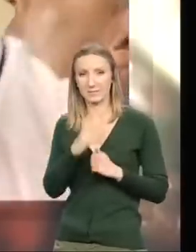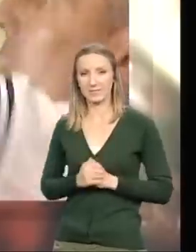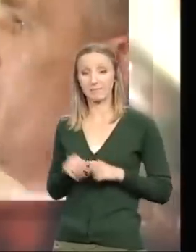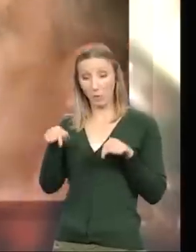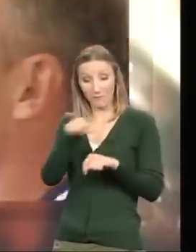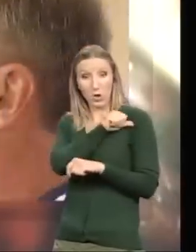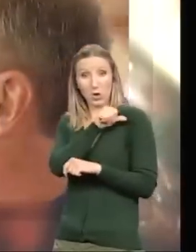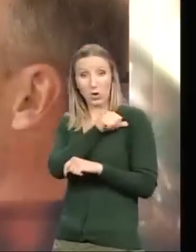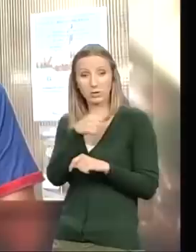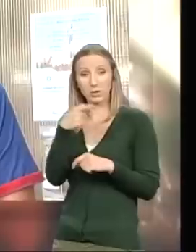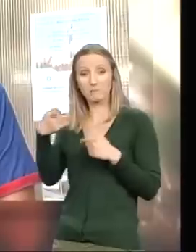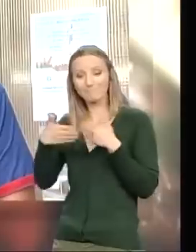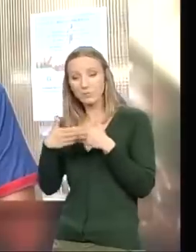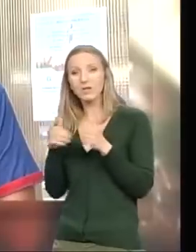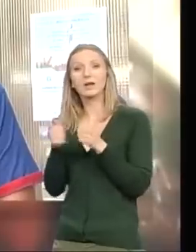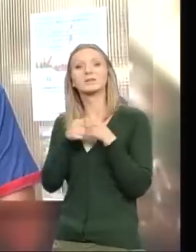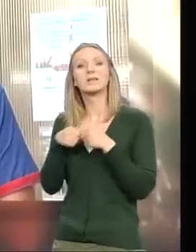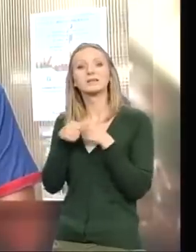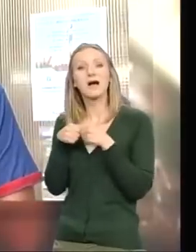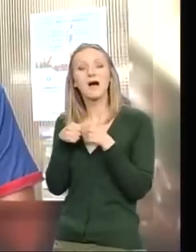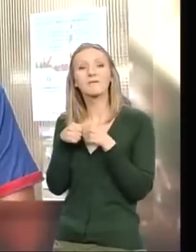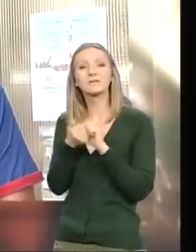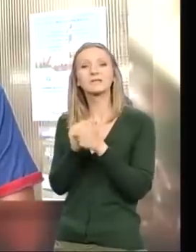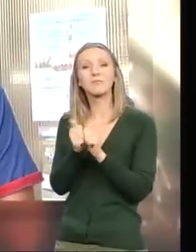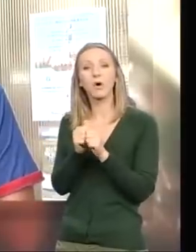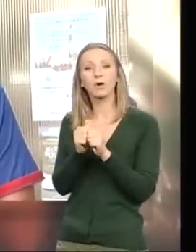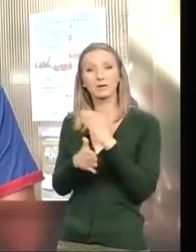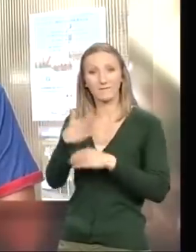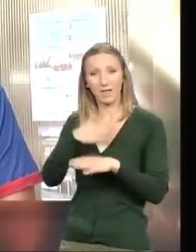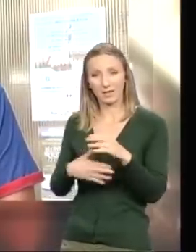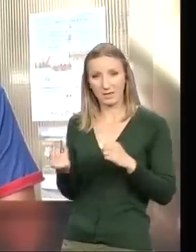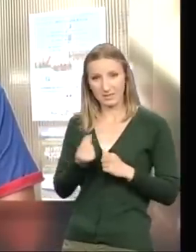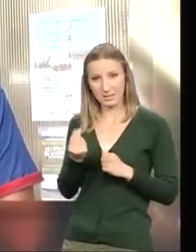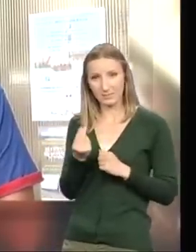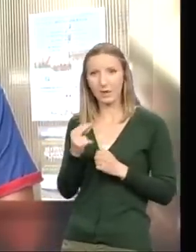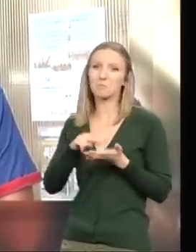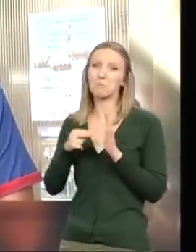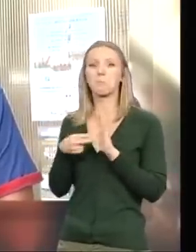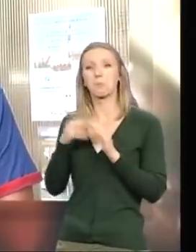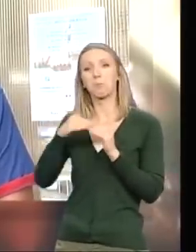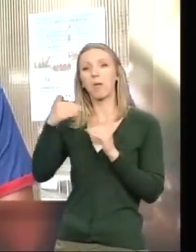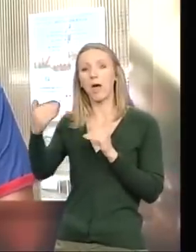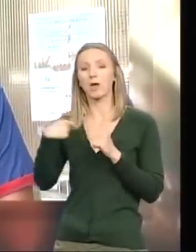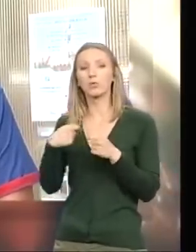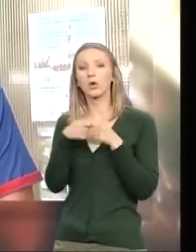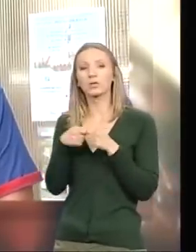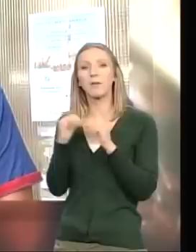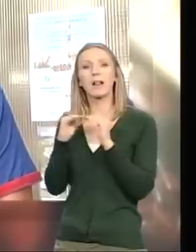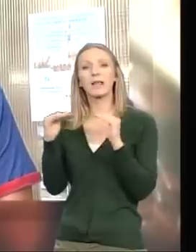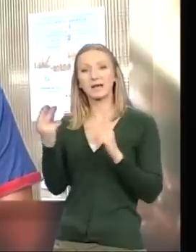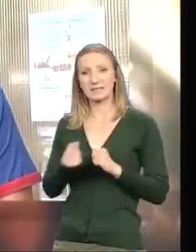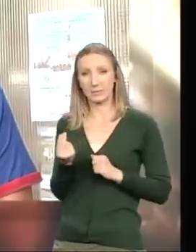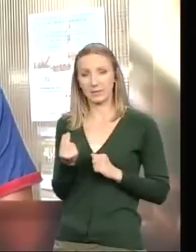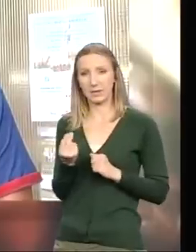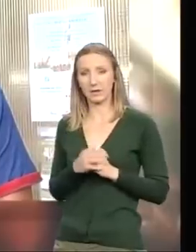This year, in collaboration with the Savez for the Invalidation of Serbia, we are to organize the Liga of